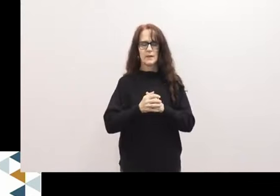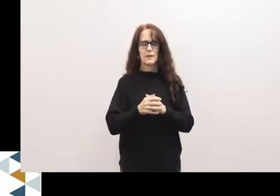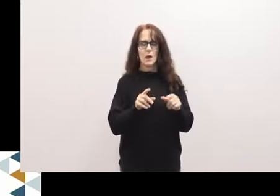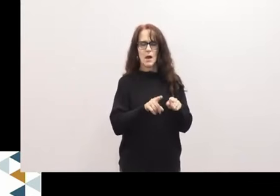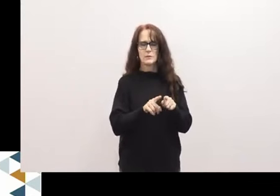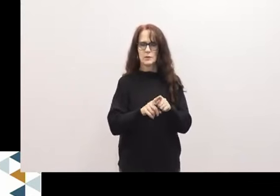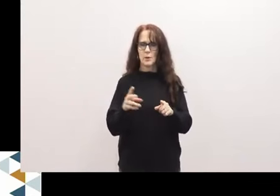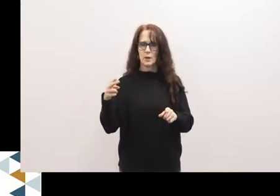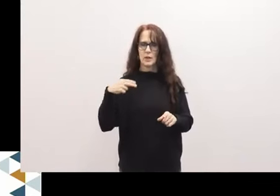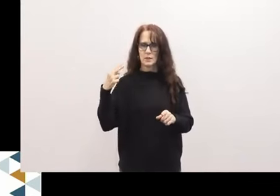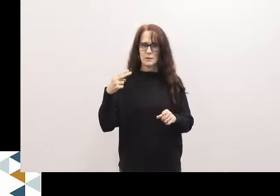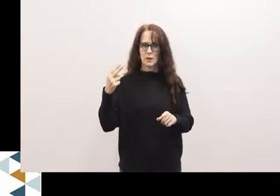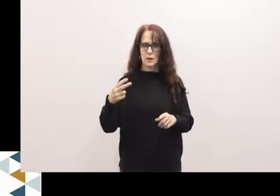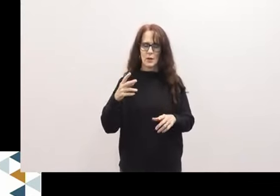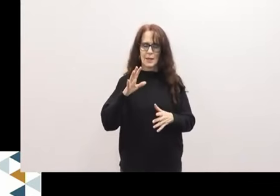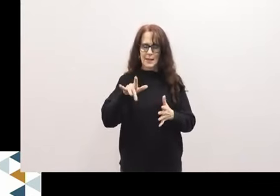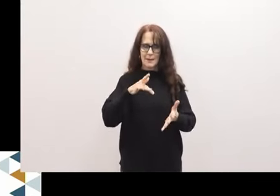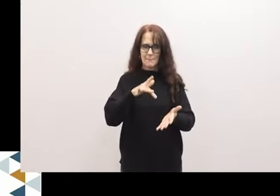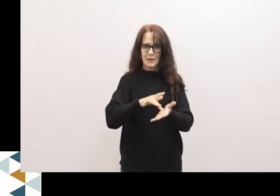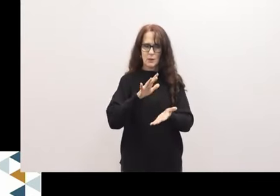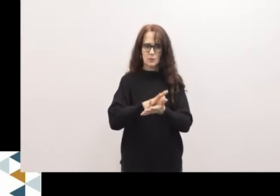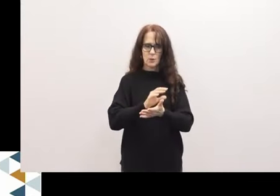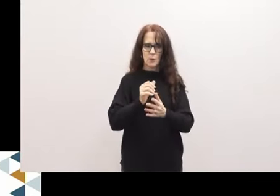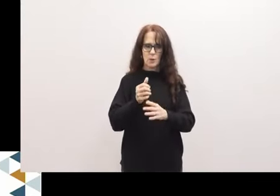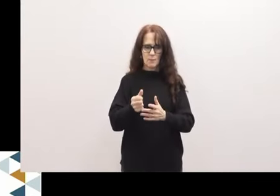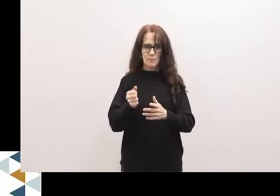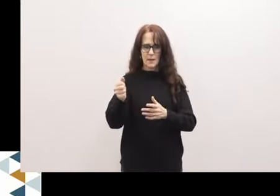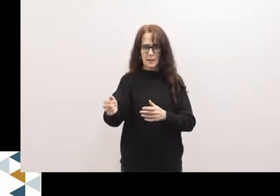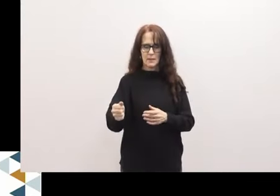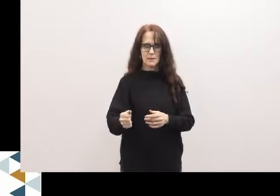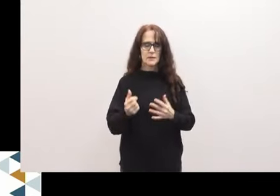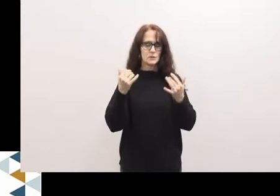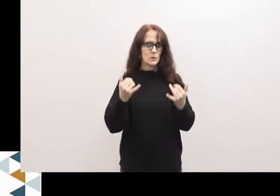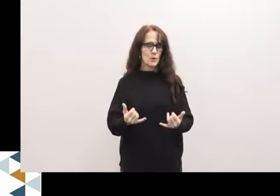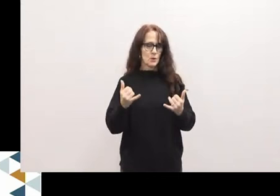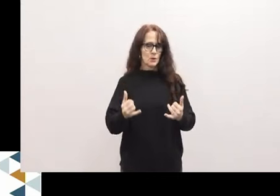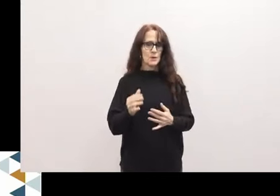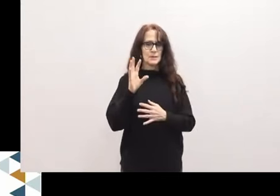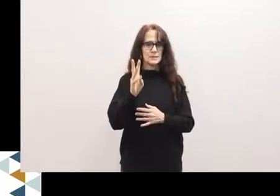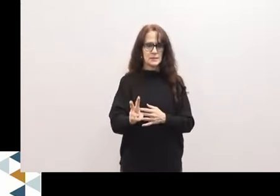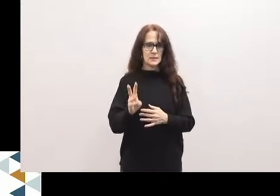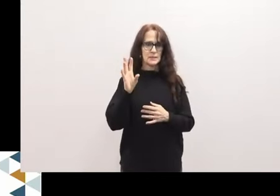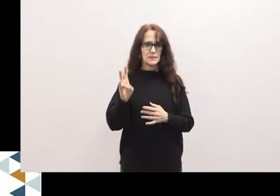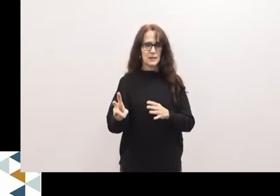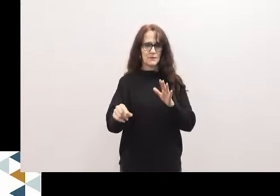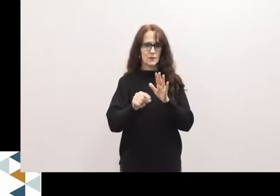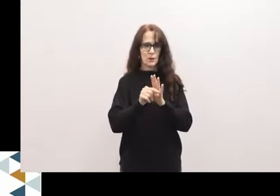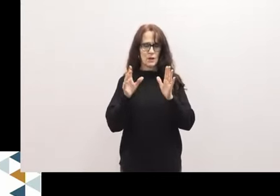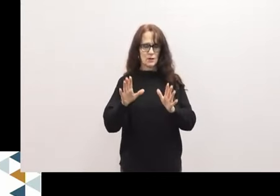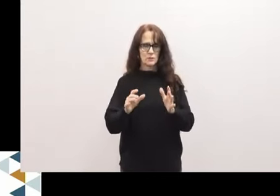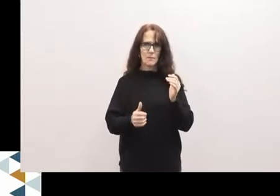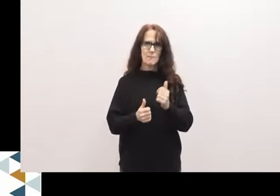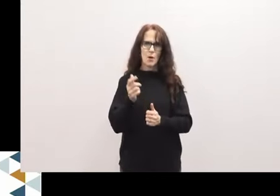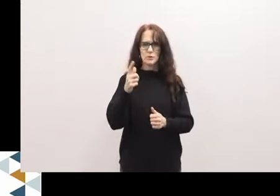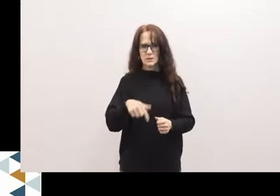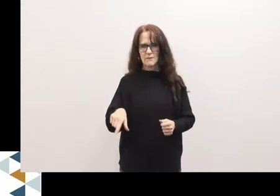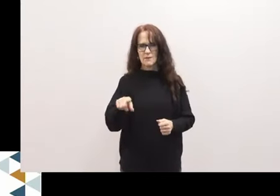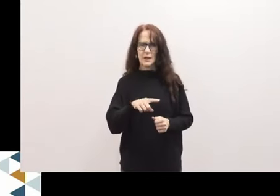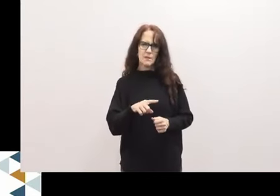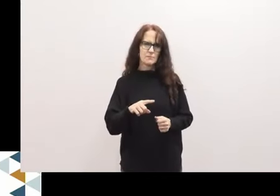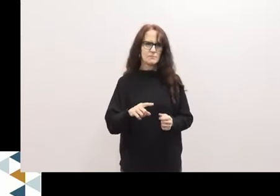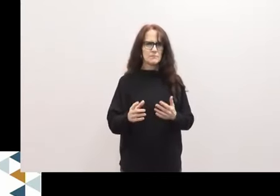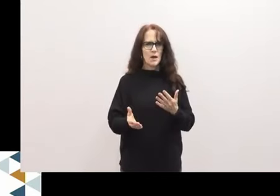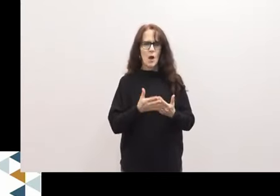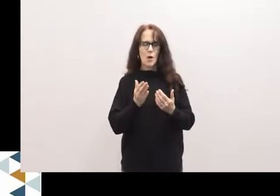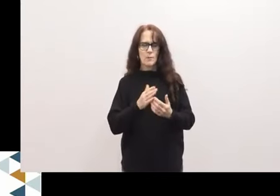in middle school placement. So currently our sixth and seventh graders, most of them, we would say nearly